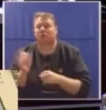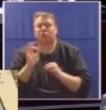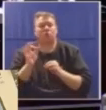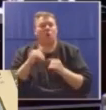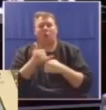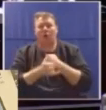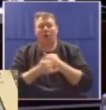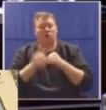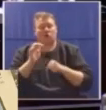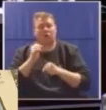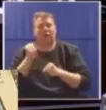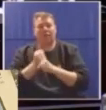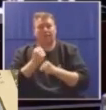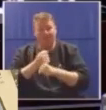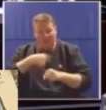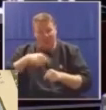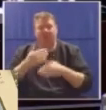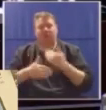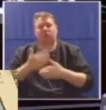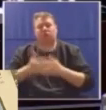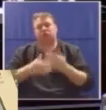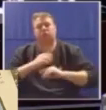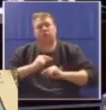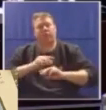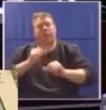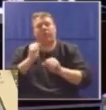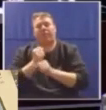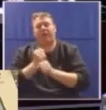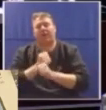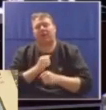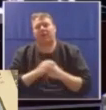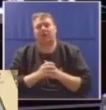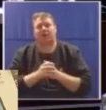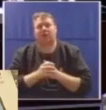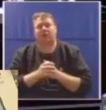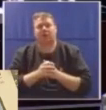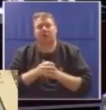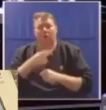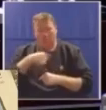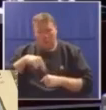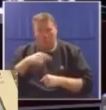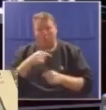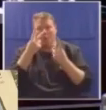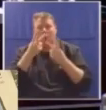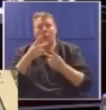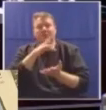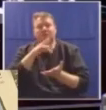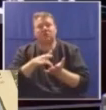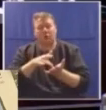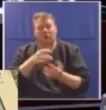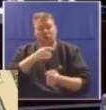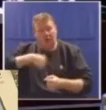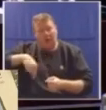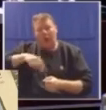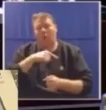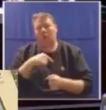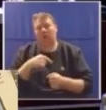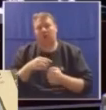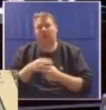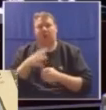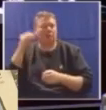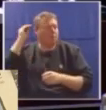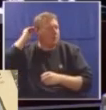us to speed up that process, and we are saying we are taking our own conditions and circumstances into account.